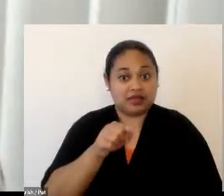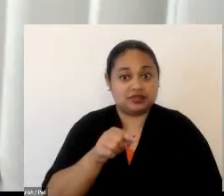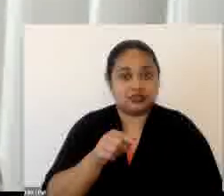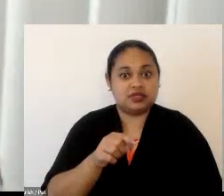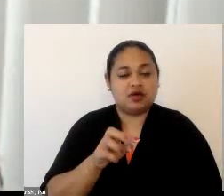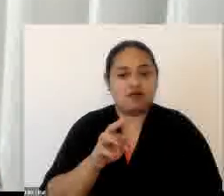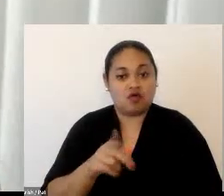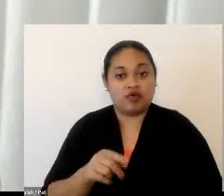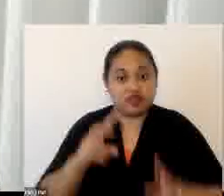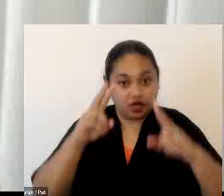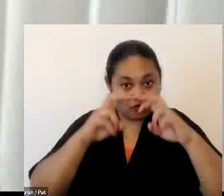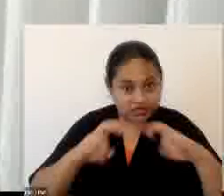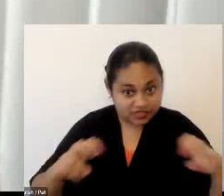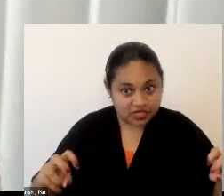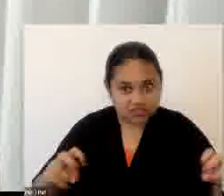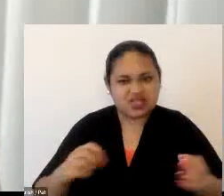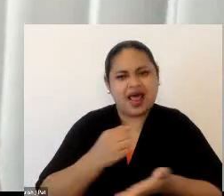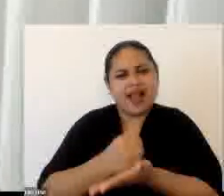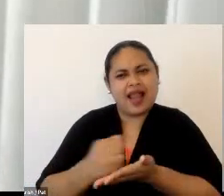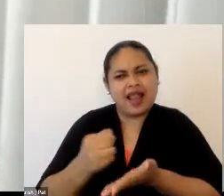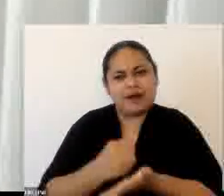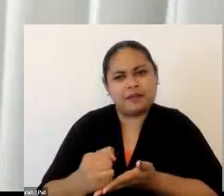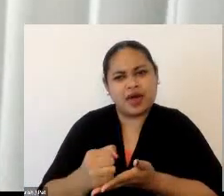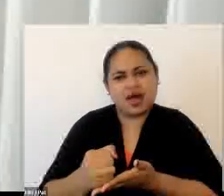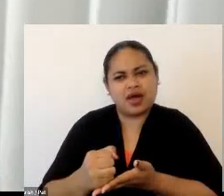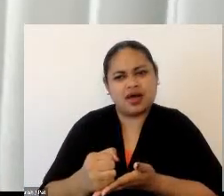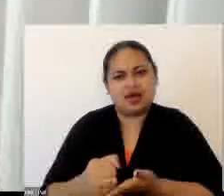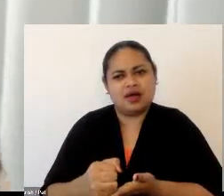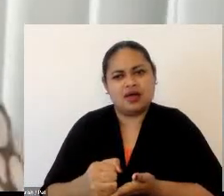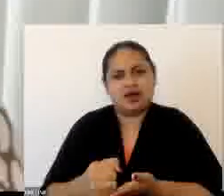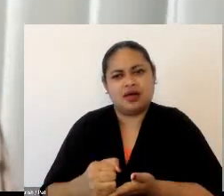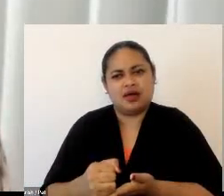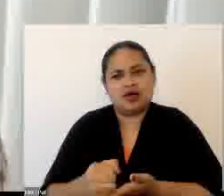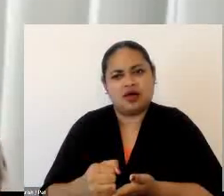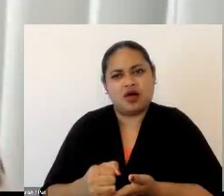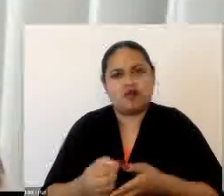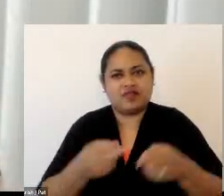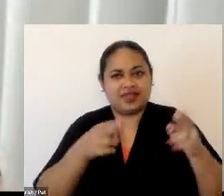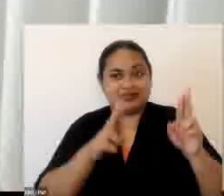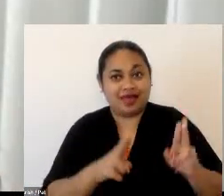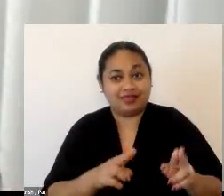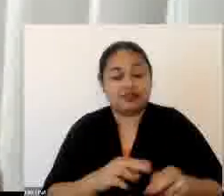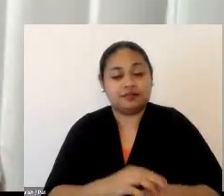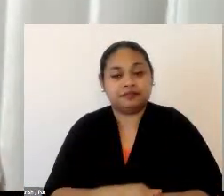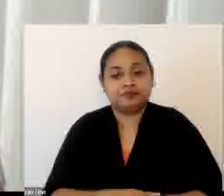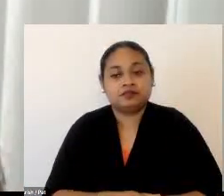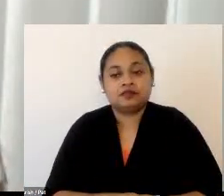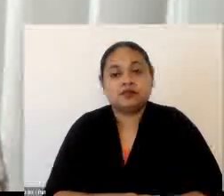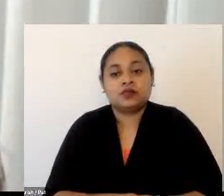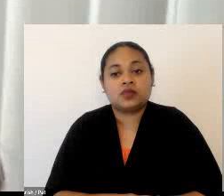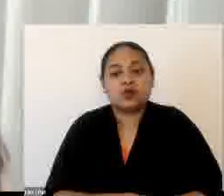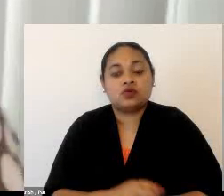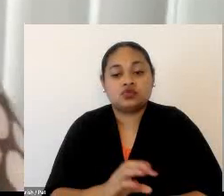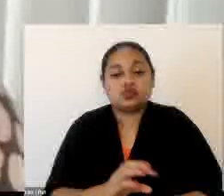in sort of, you know, the number of, you know, and that scale and the depth of consultations that they have conducted with people.